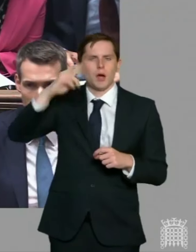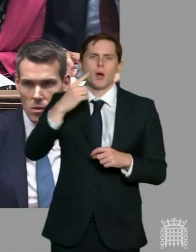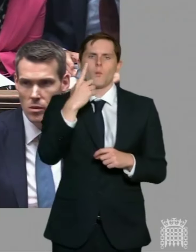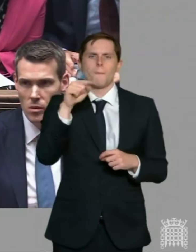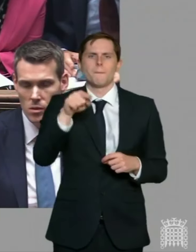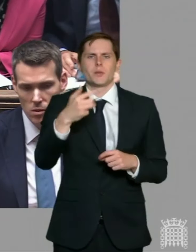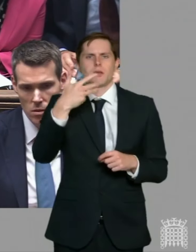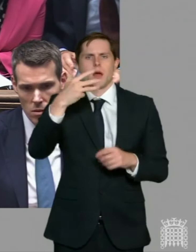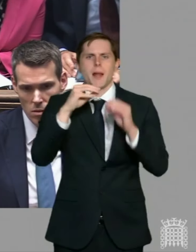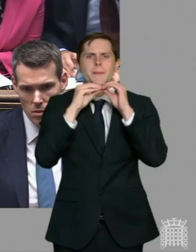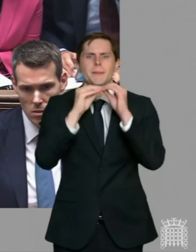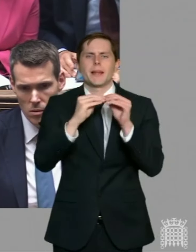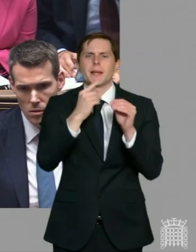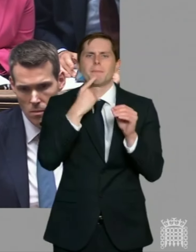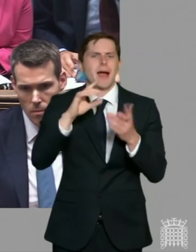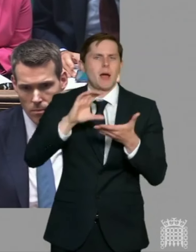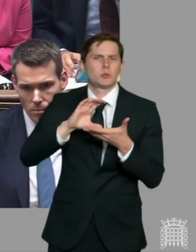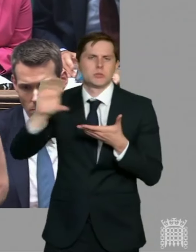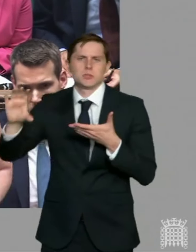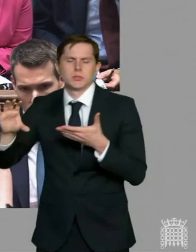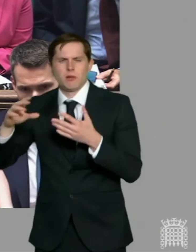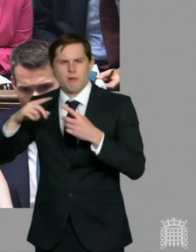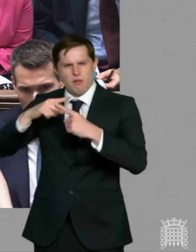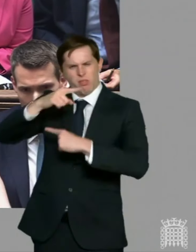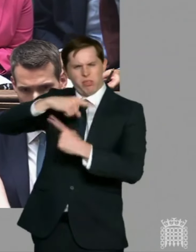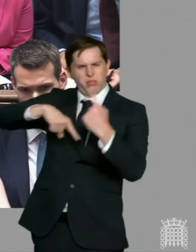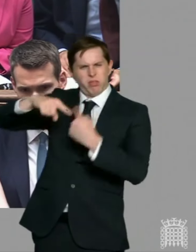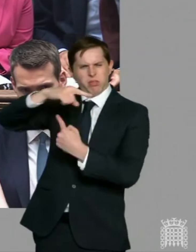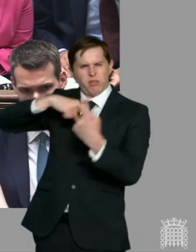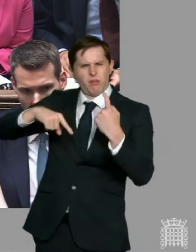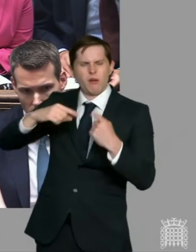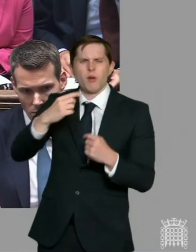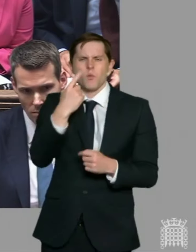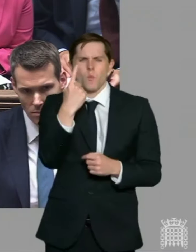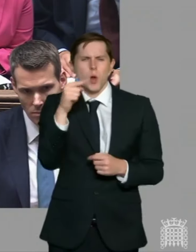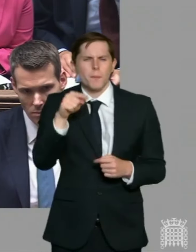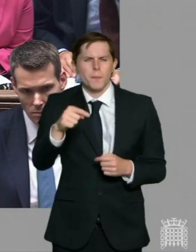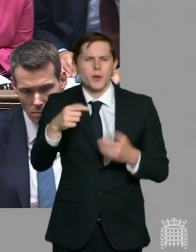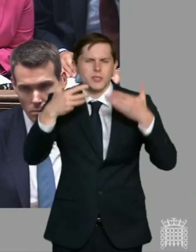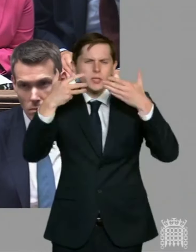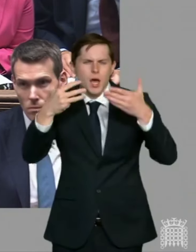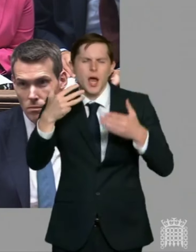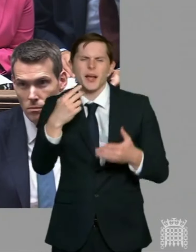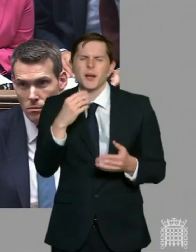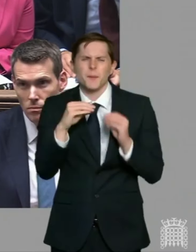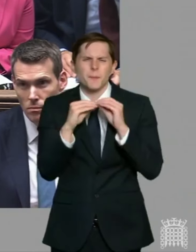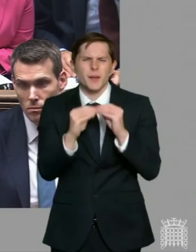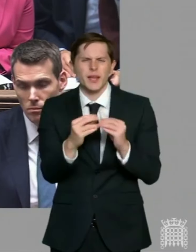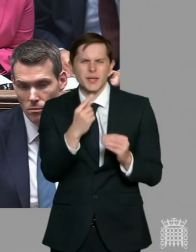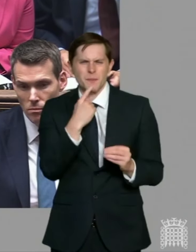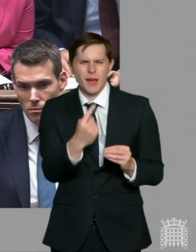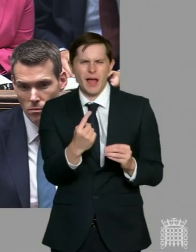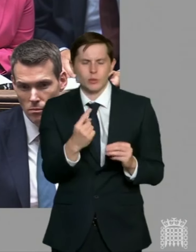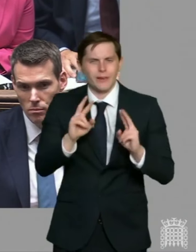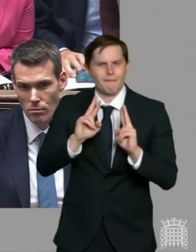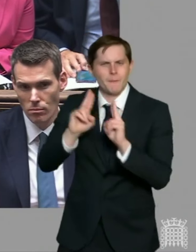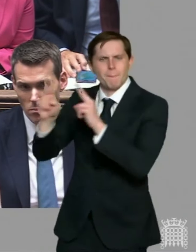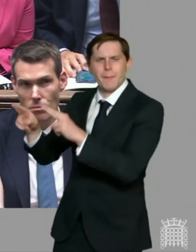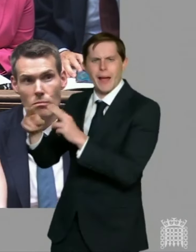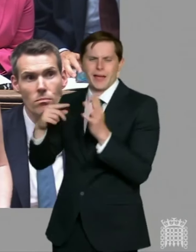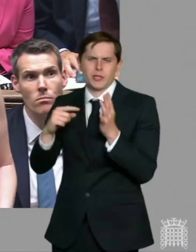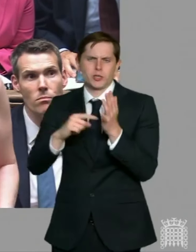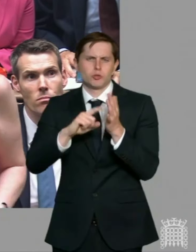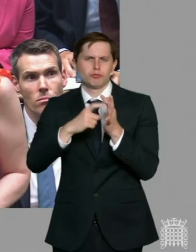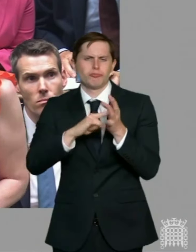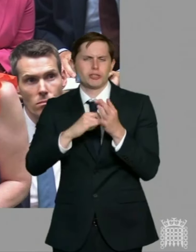back £1.9 billion funds to the Treasury. So we will be making it more flexible, working with